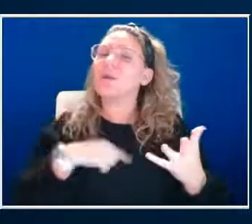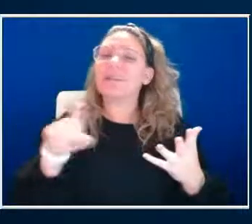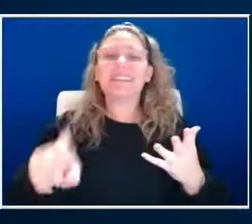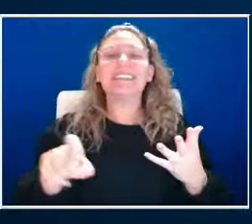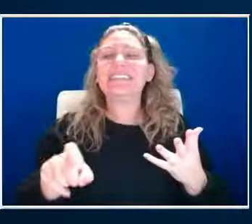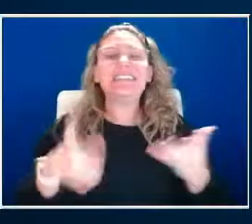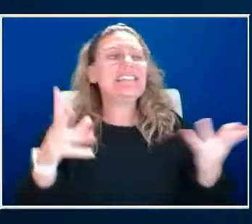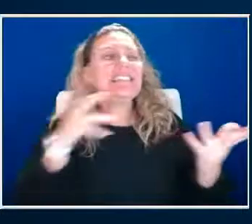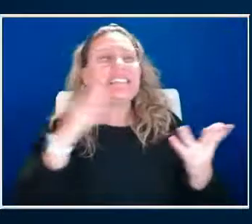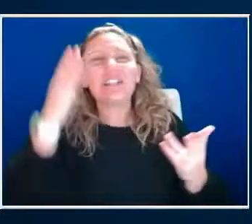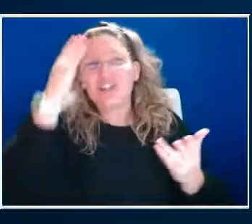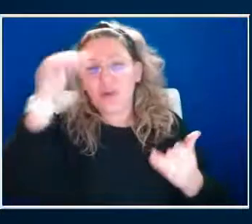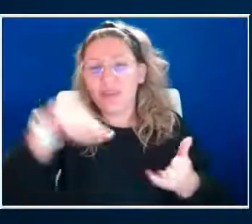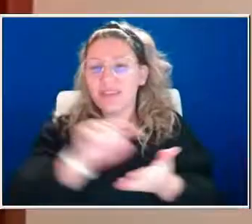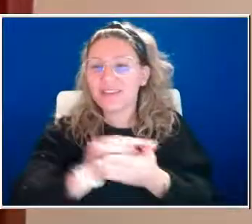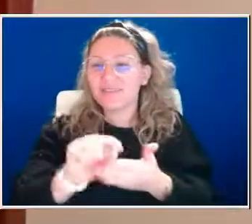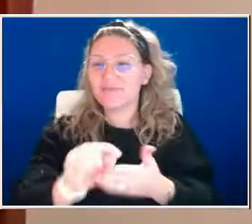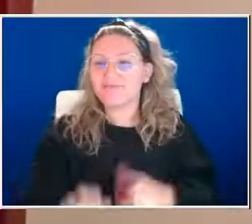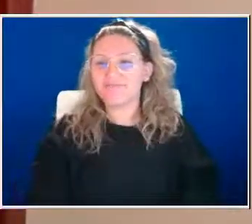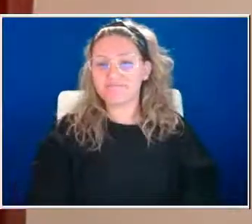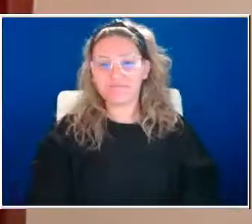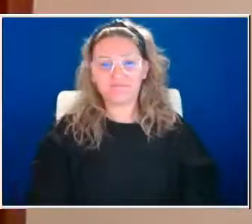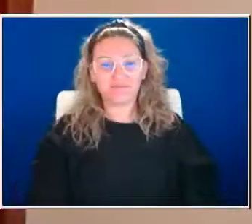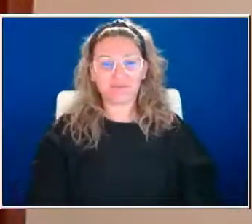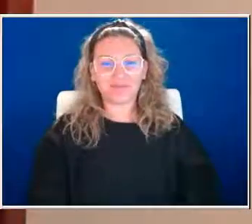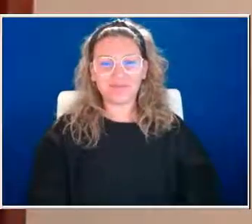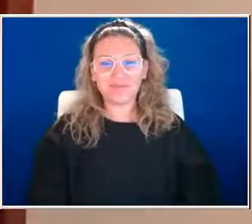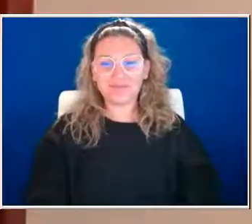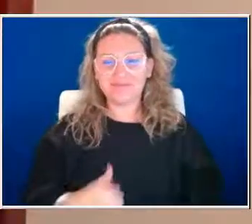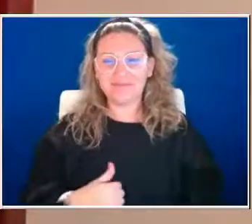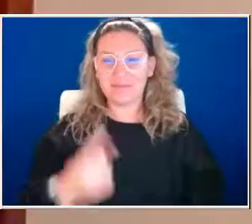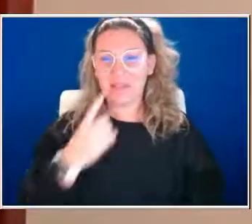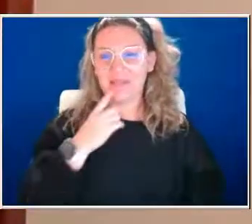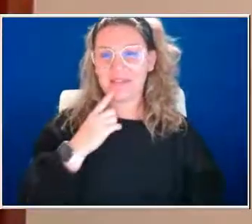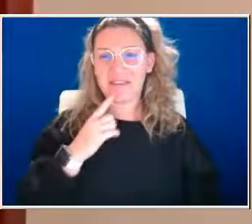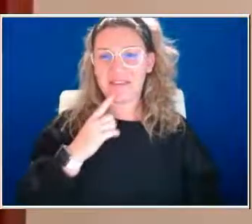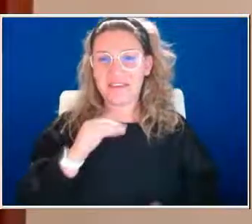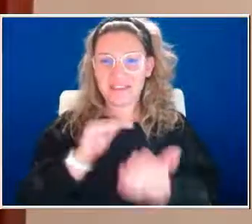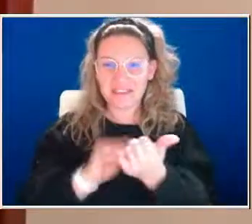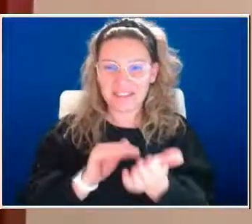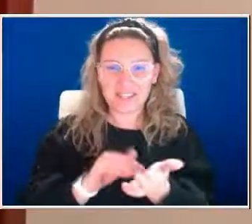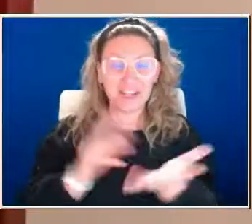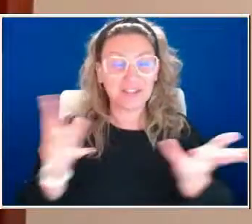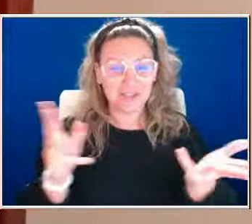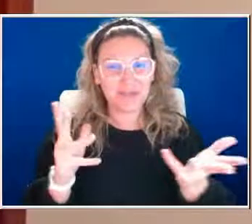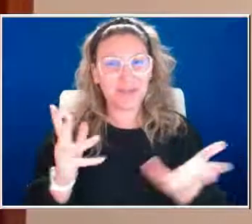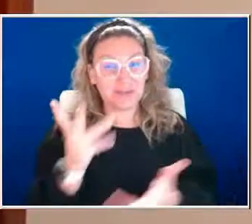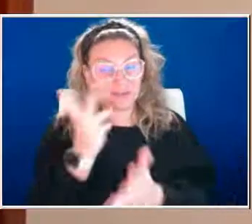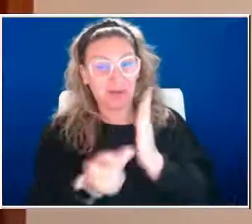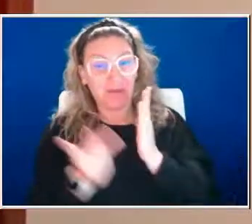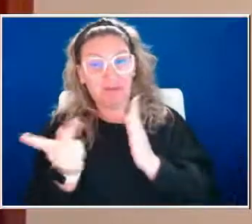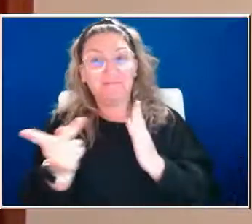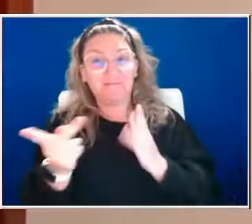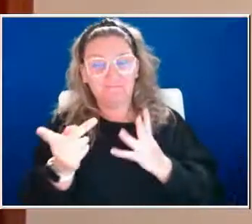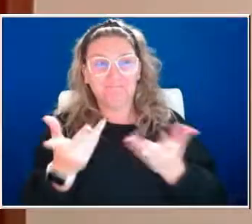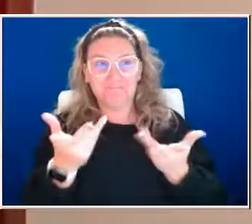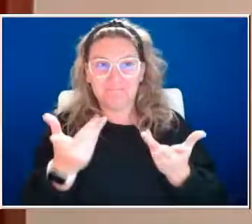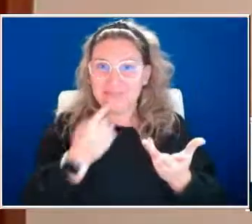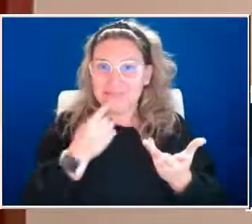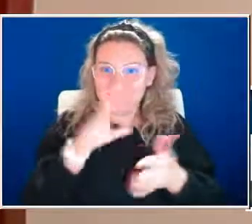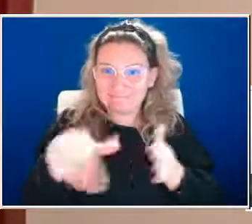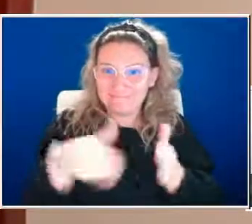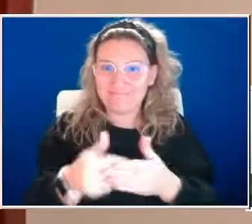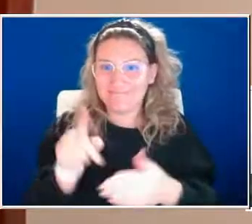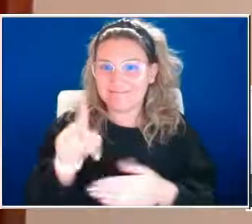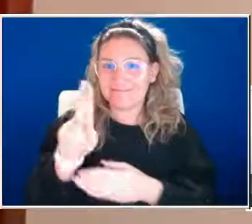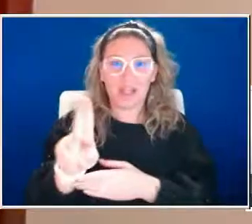knowing? Well, I think that Dr. Kilgore really summed it up, that KU has been